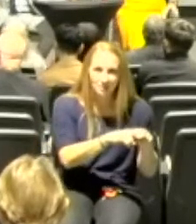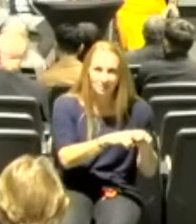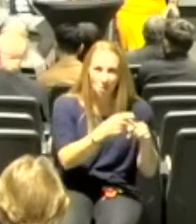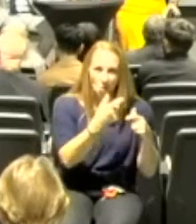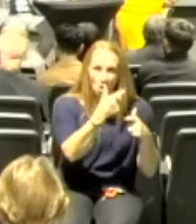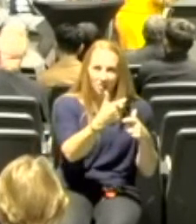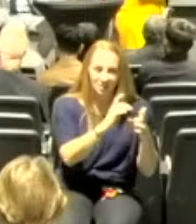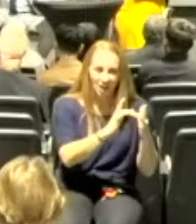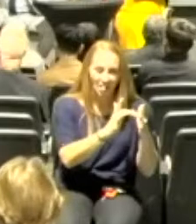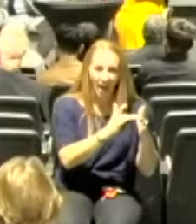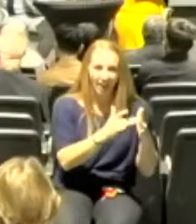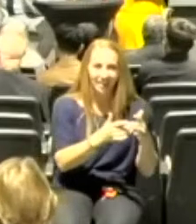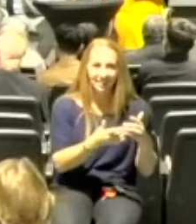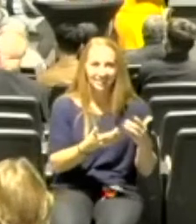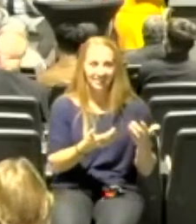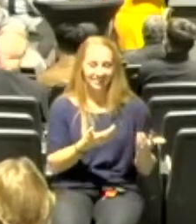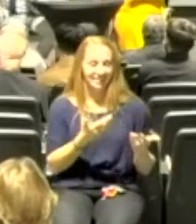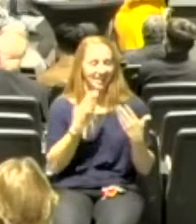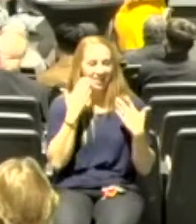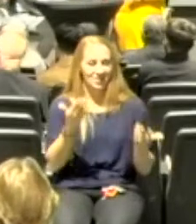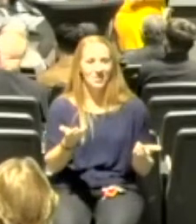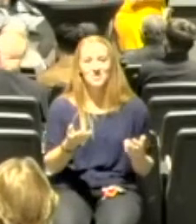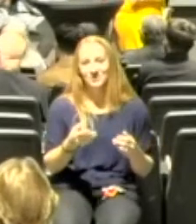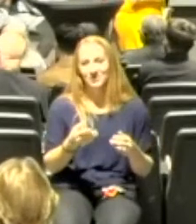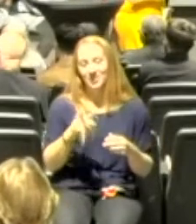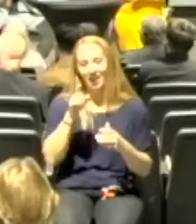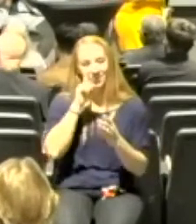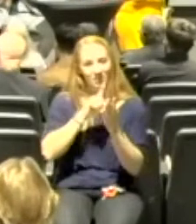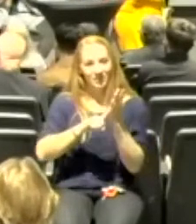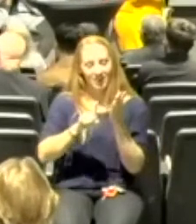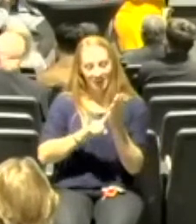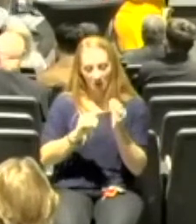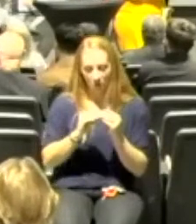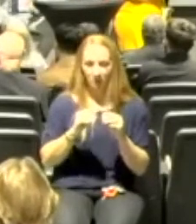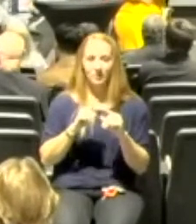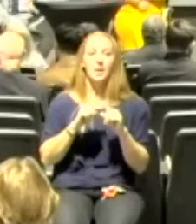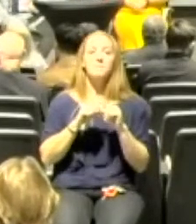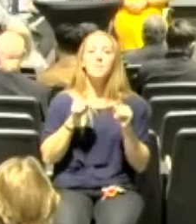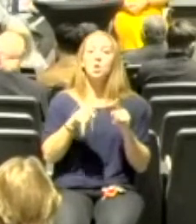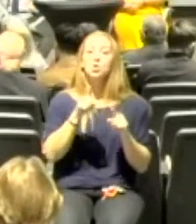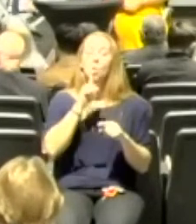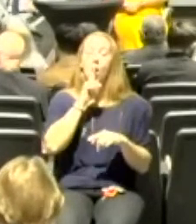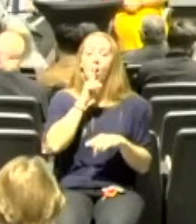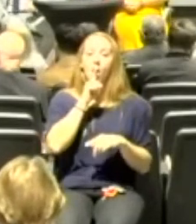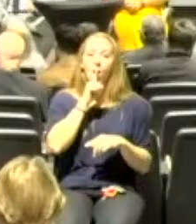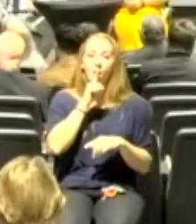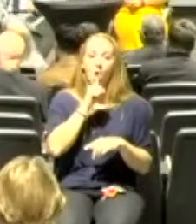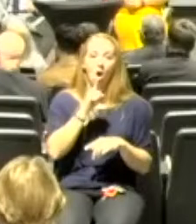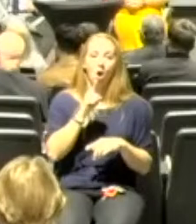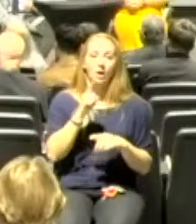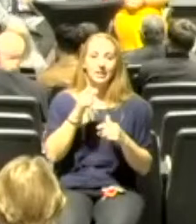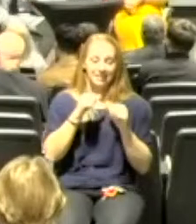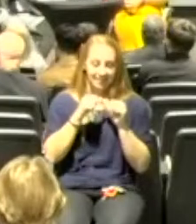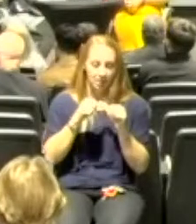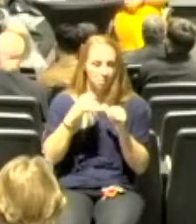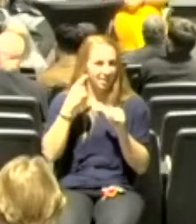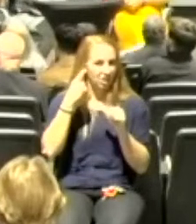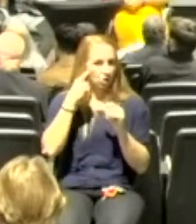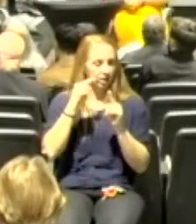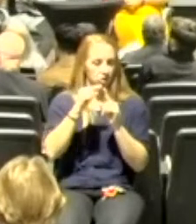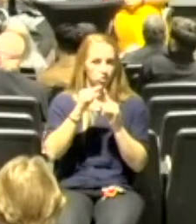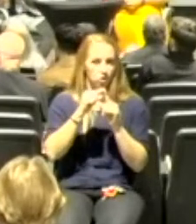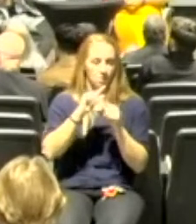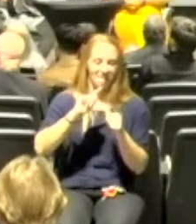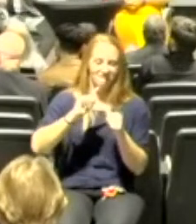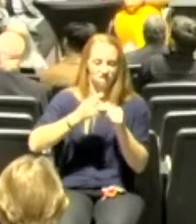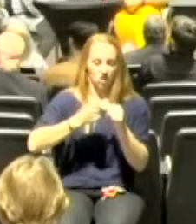to, it's the children of the future, we'll have to investigate more. But you are hearing the term first gen. You hear it